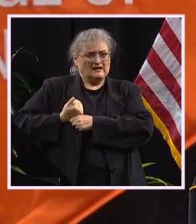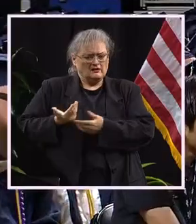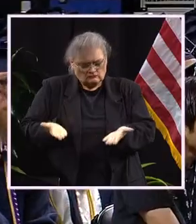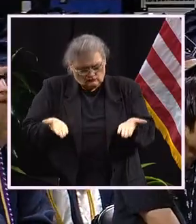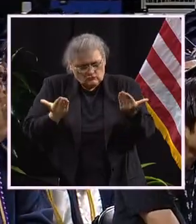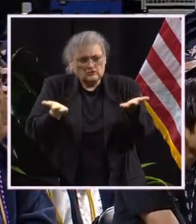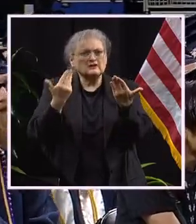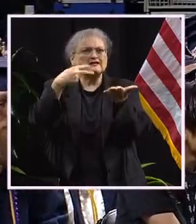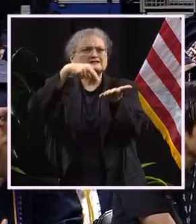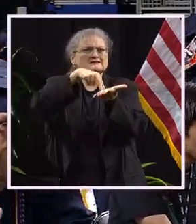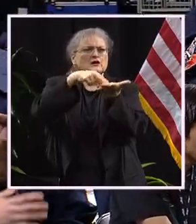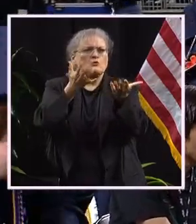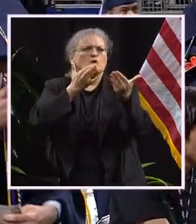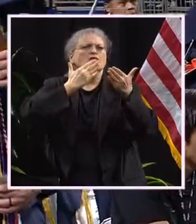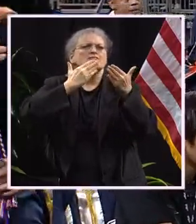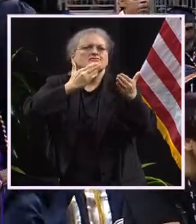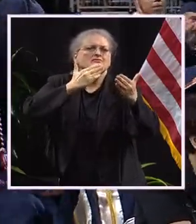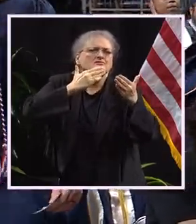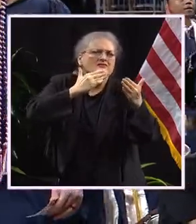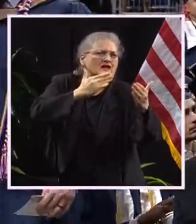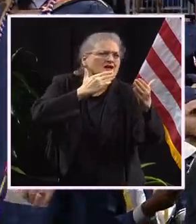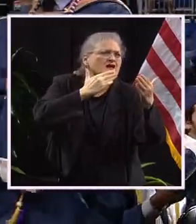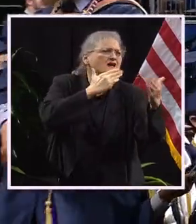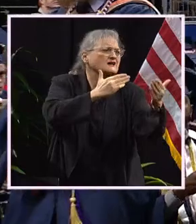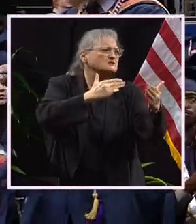us thank you for your service to our country.